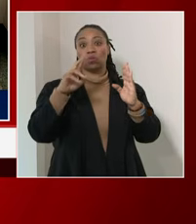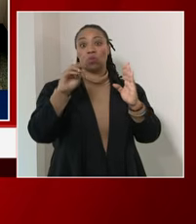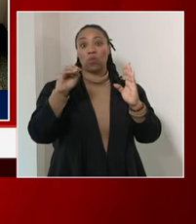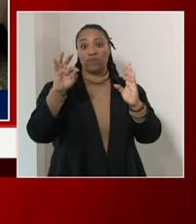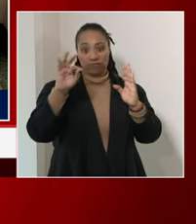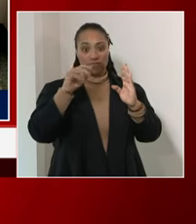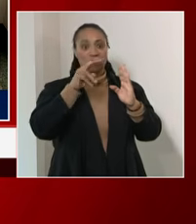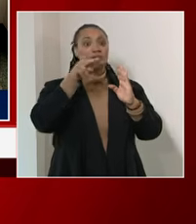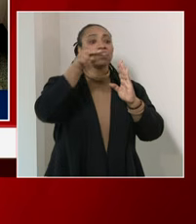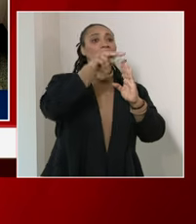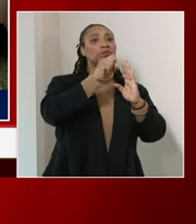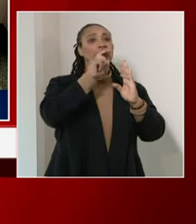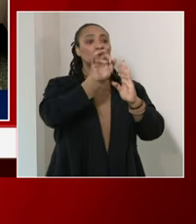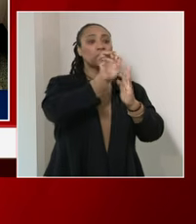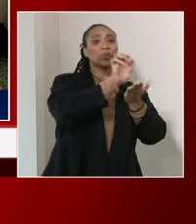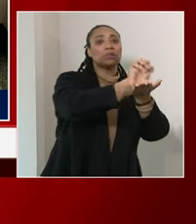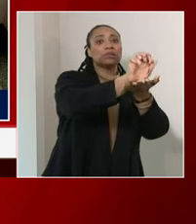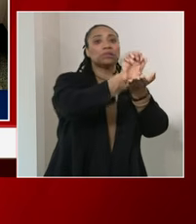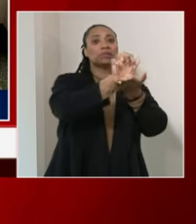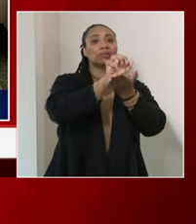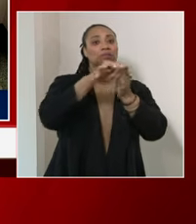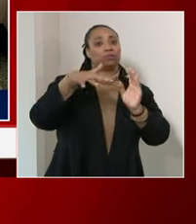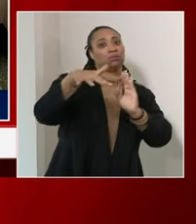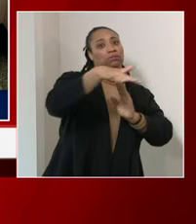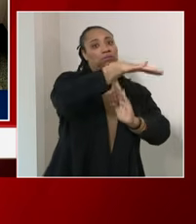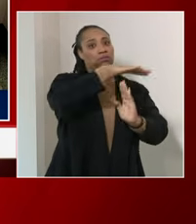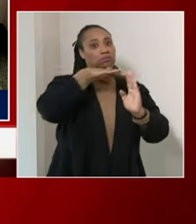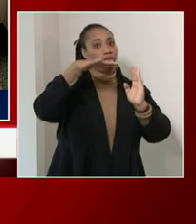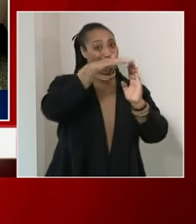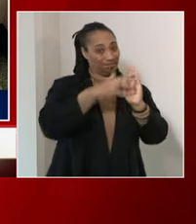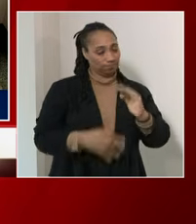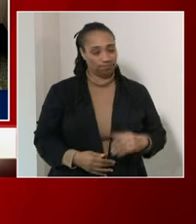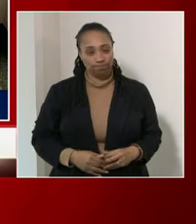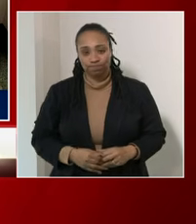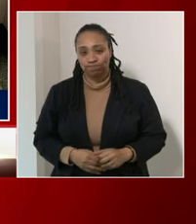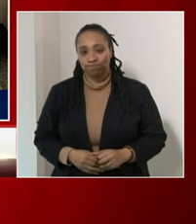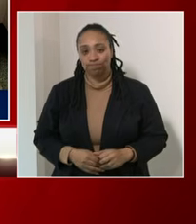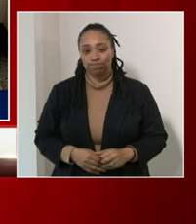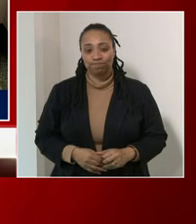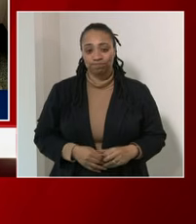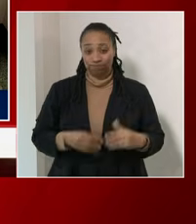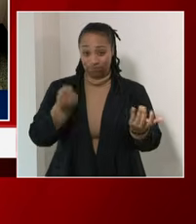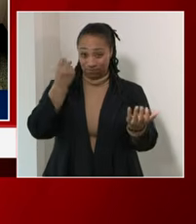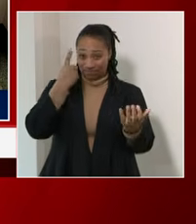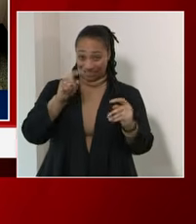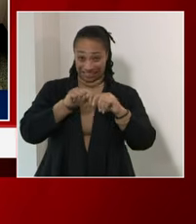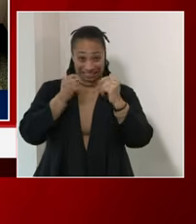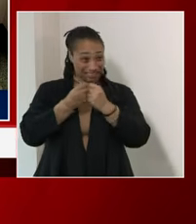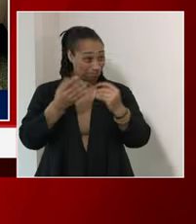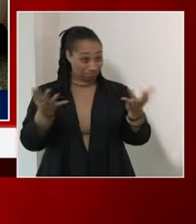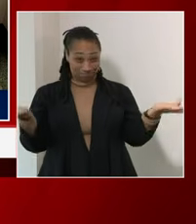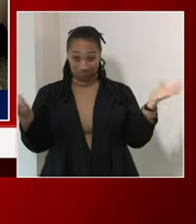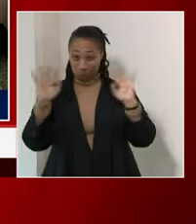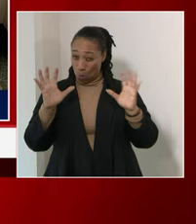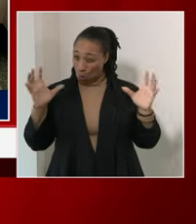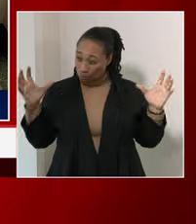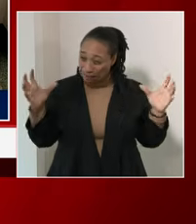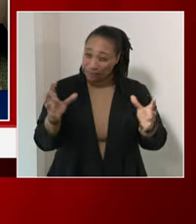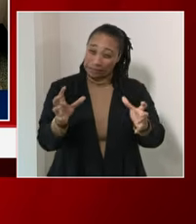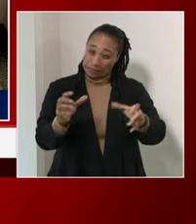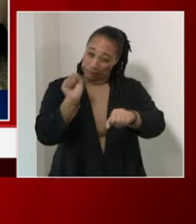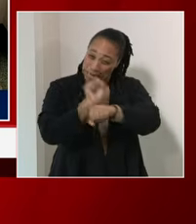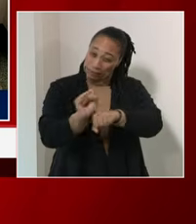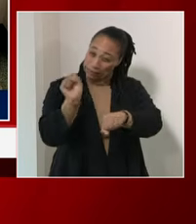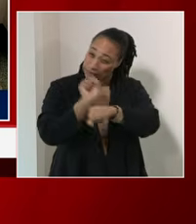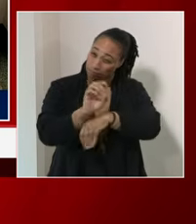additional contracting support. In-house teams have been working around the clock as well, and that work will continue until we have some relief from the extreme